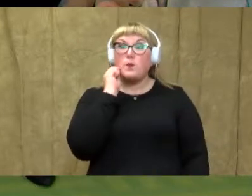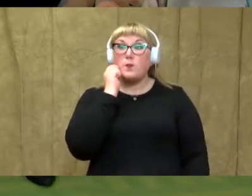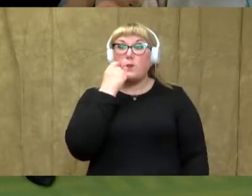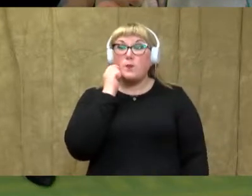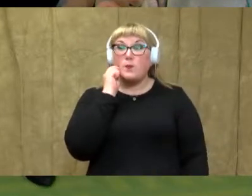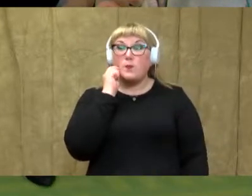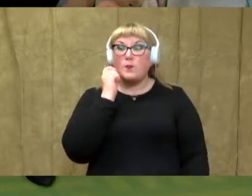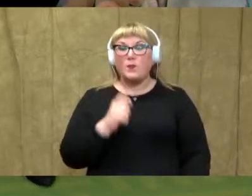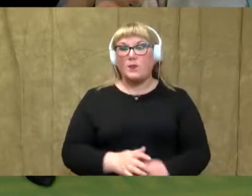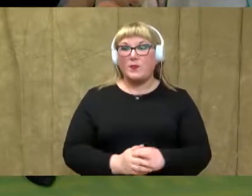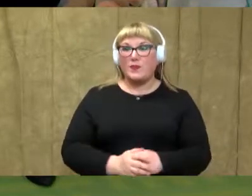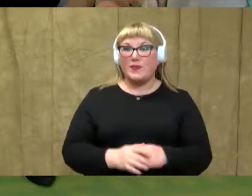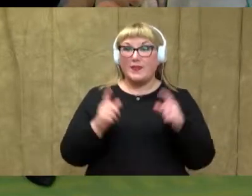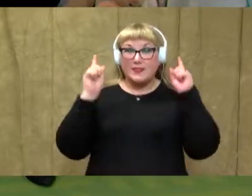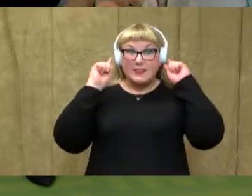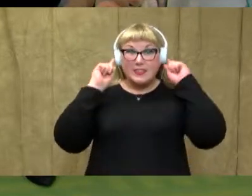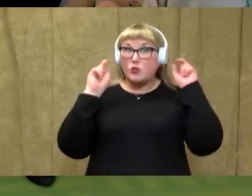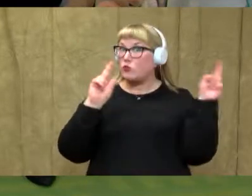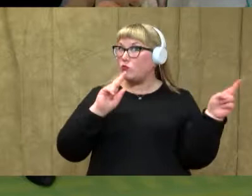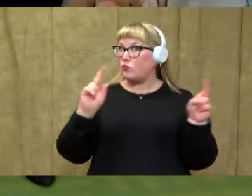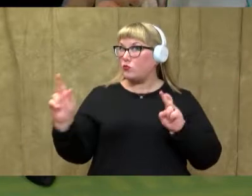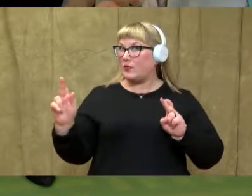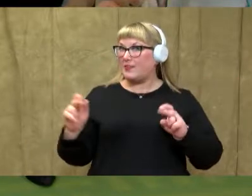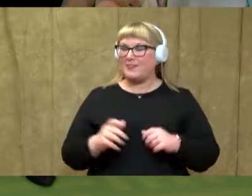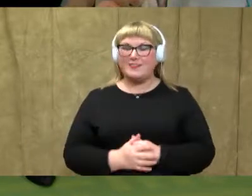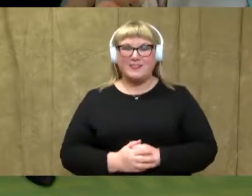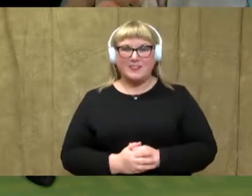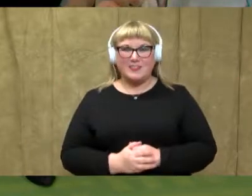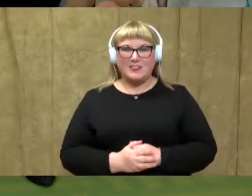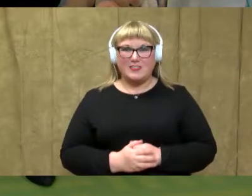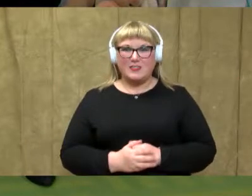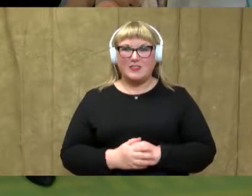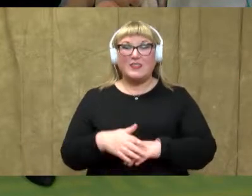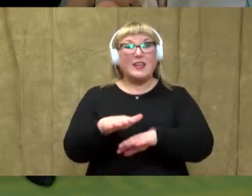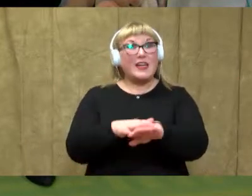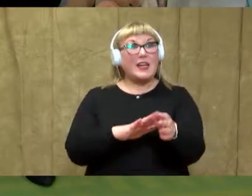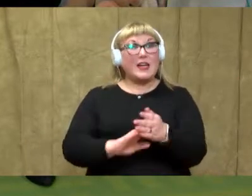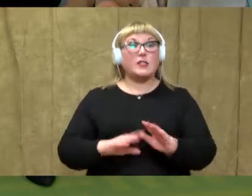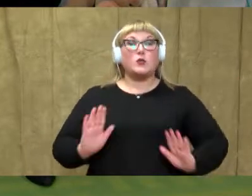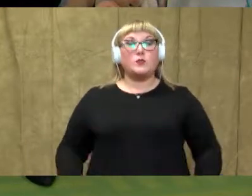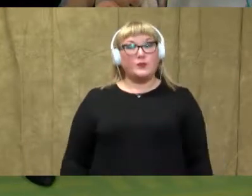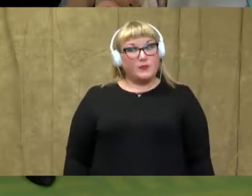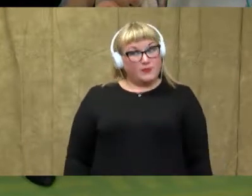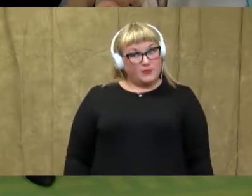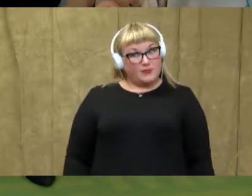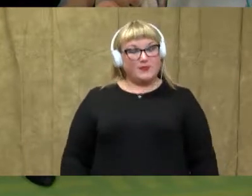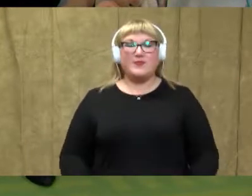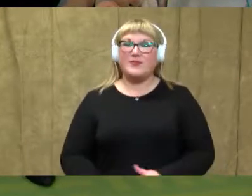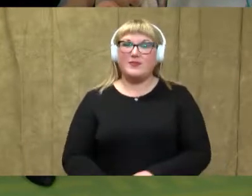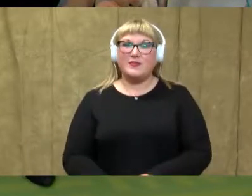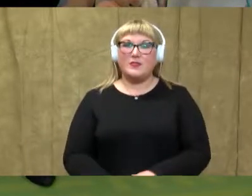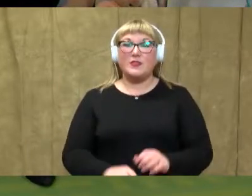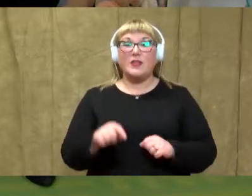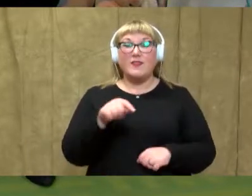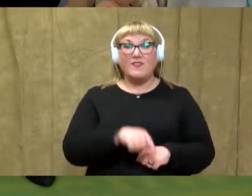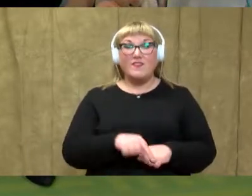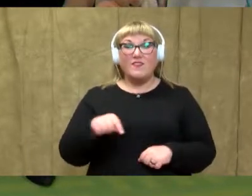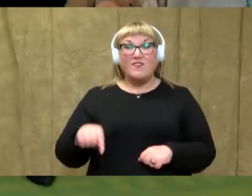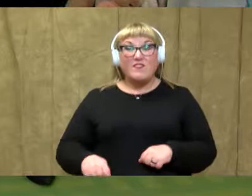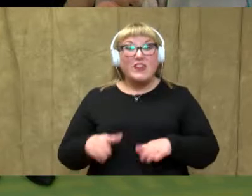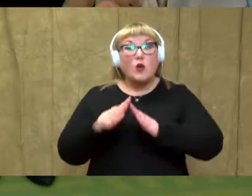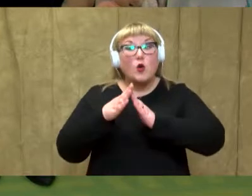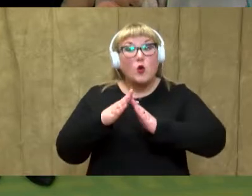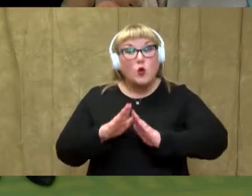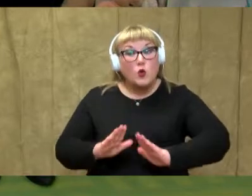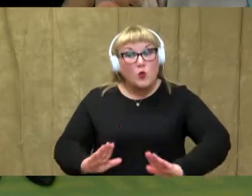Lips are sealed. Ears are listening. Ears are listening. Hands are still. Hands are still. And feet are quiet.